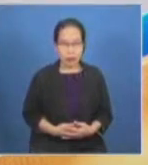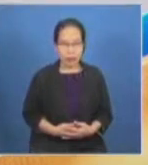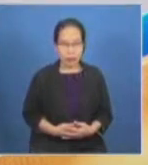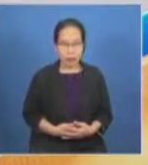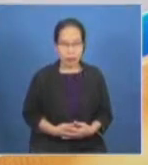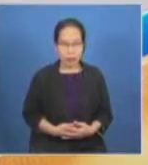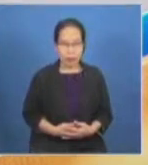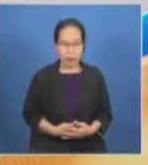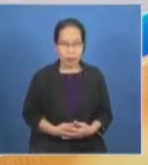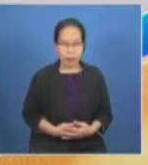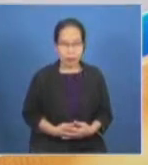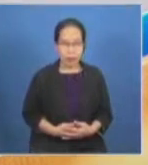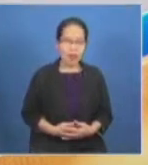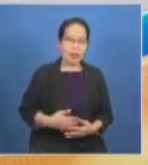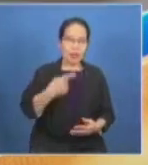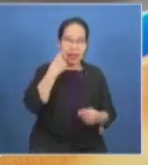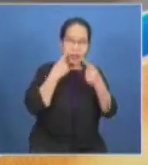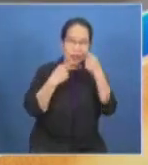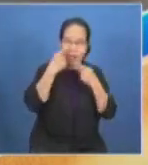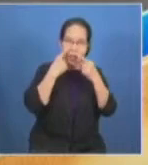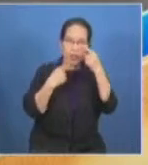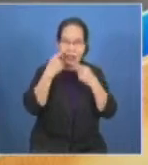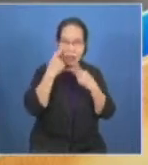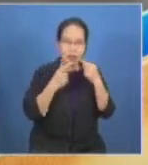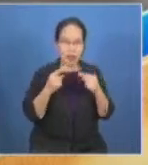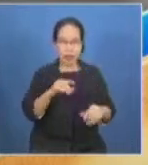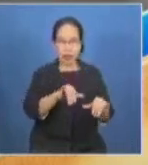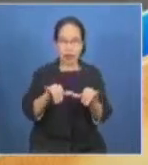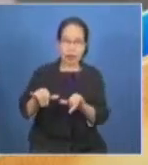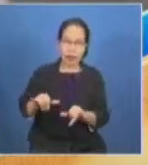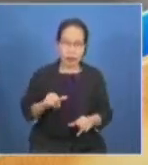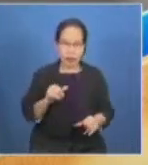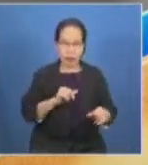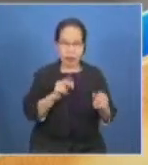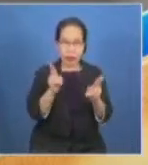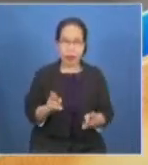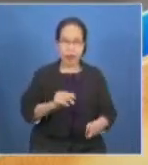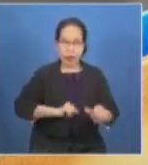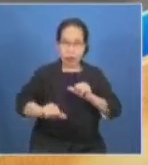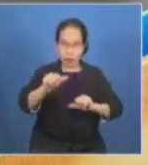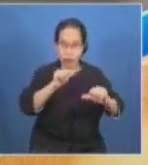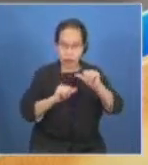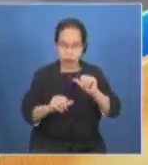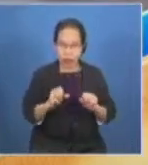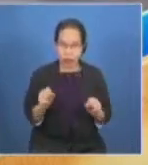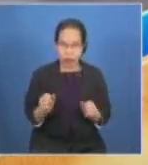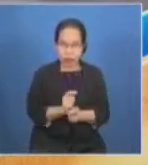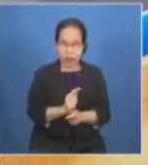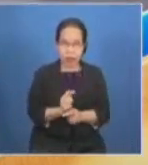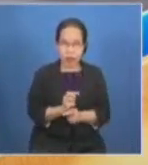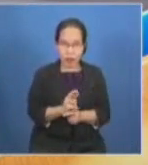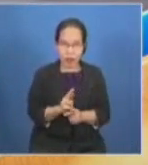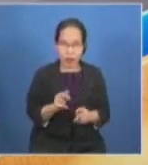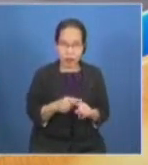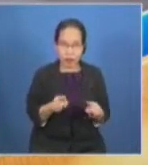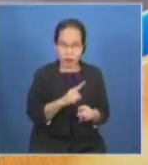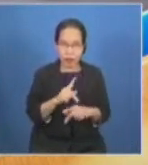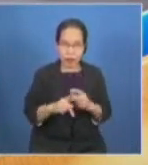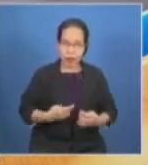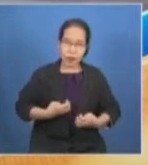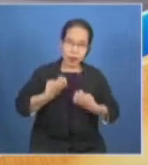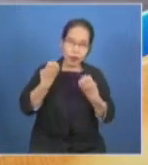Ang pag-iyak ay isang common human action. Crying is a common human action, and it can be triggered by many